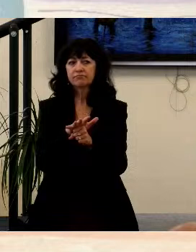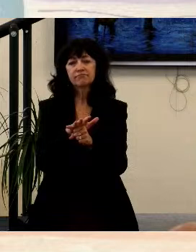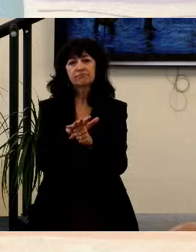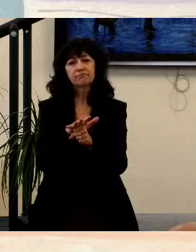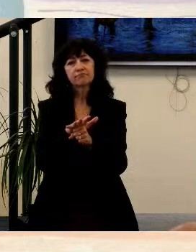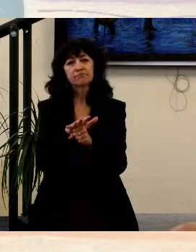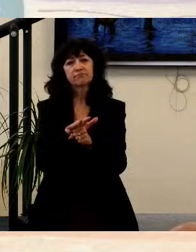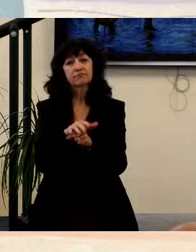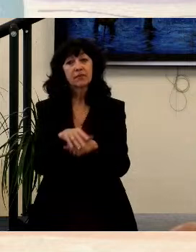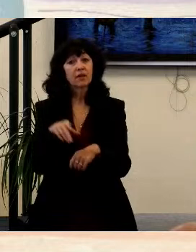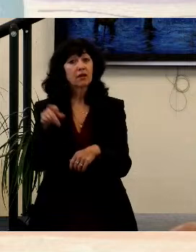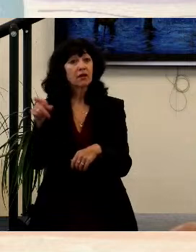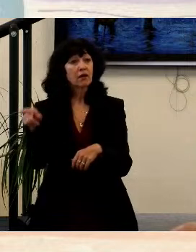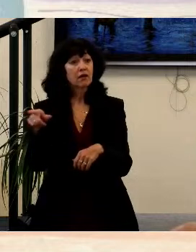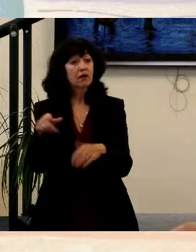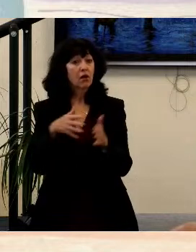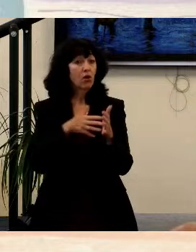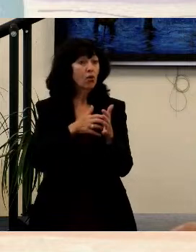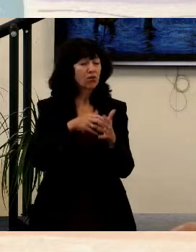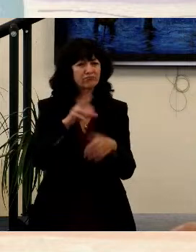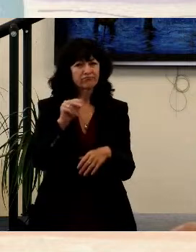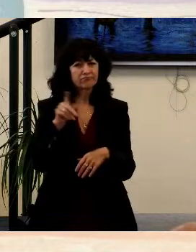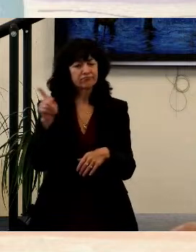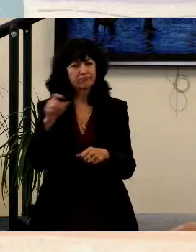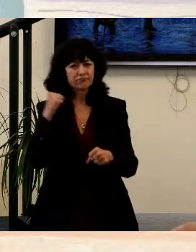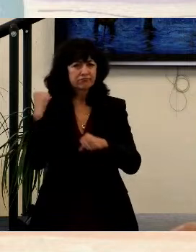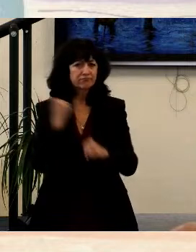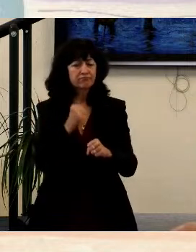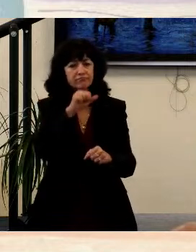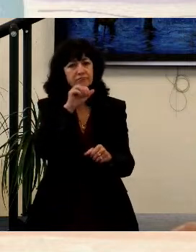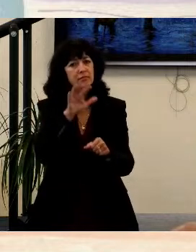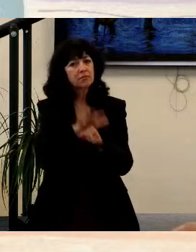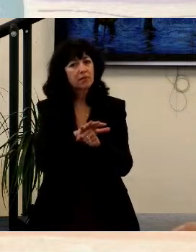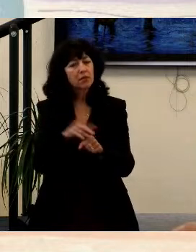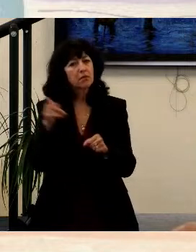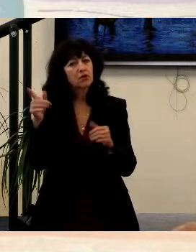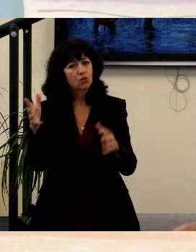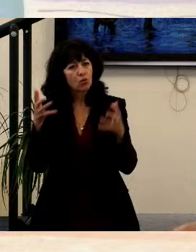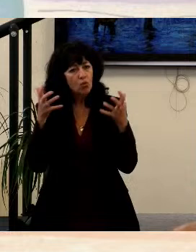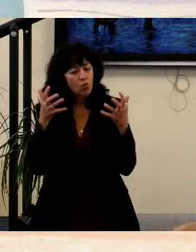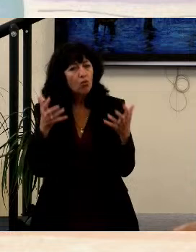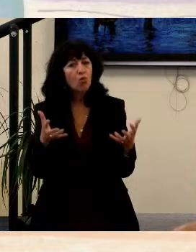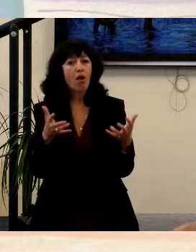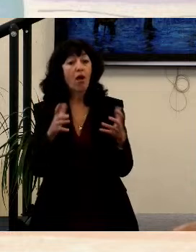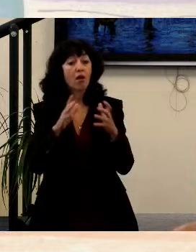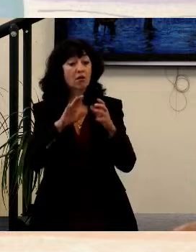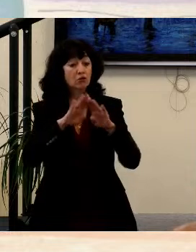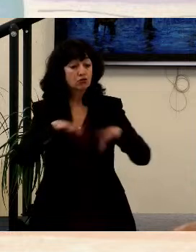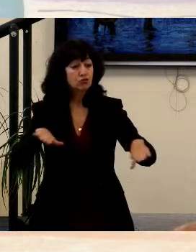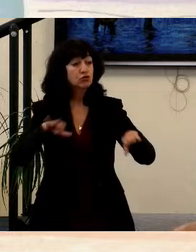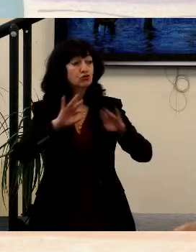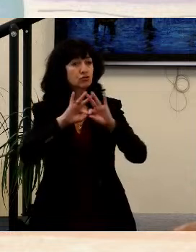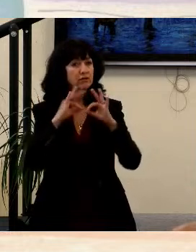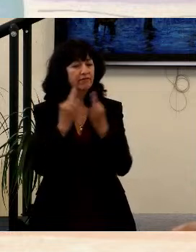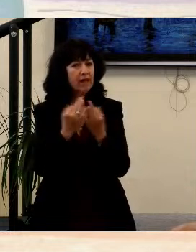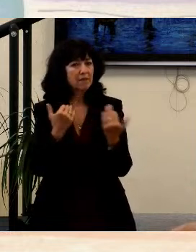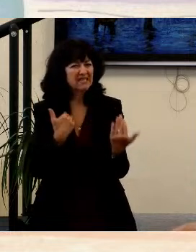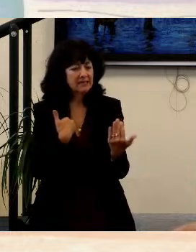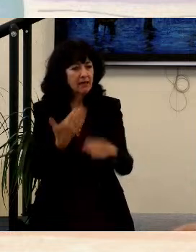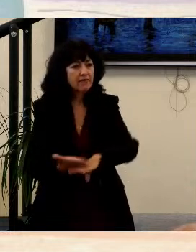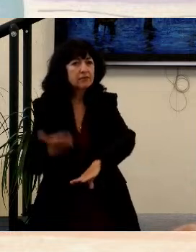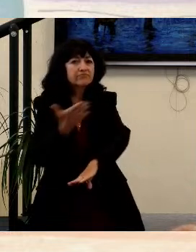and her advocacy for all parents and their families for a brighter future. And so I want to say thank you from Casey Family Programs. Thank